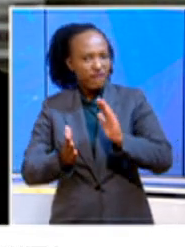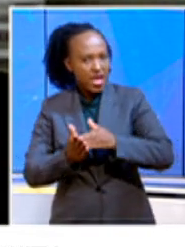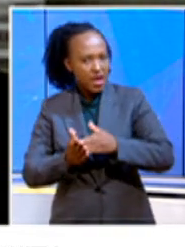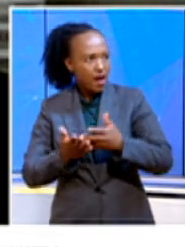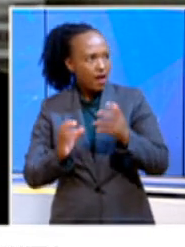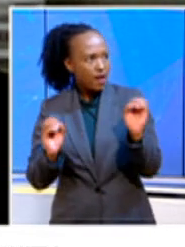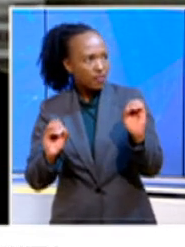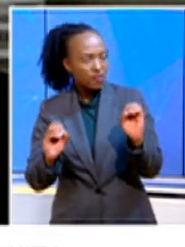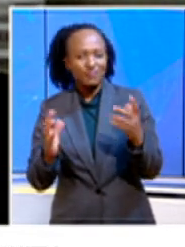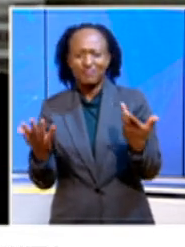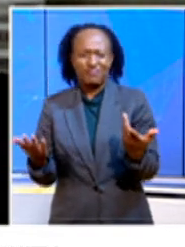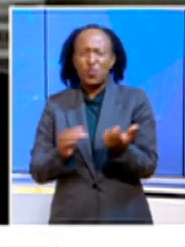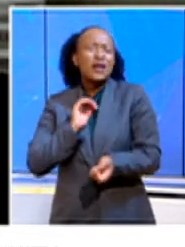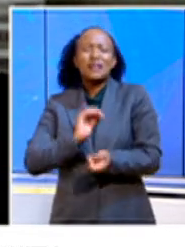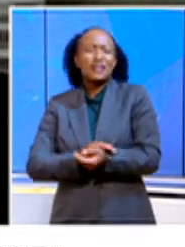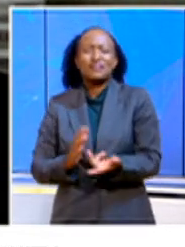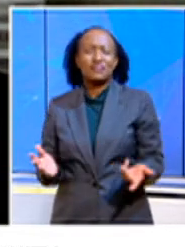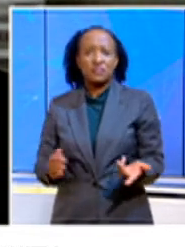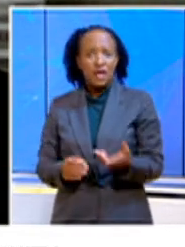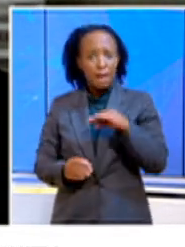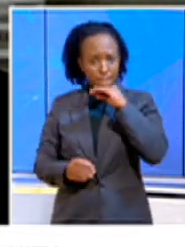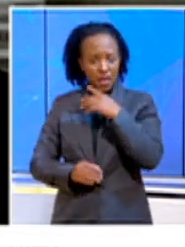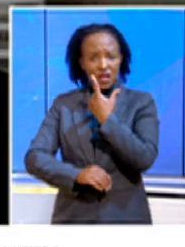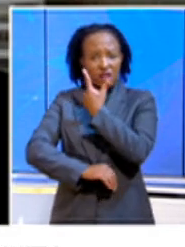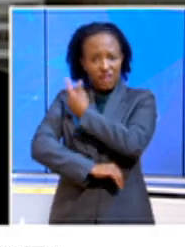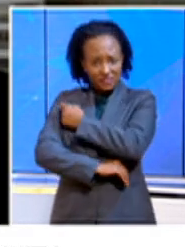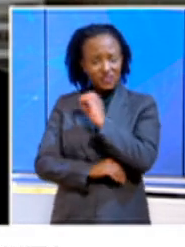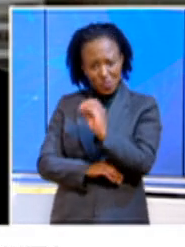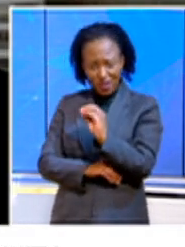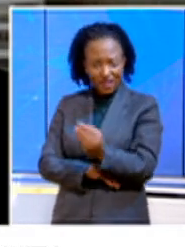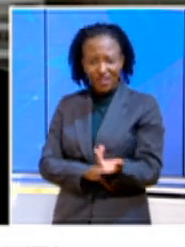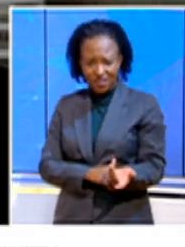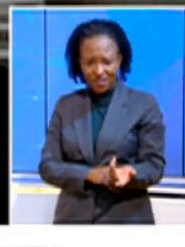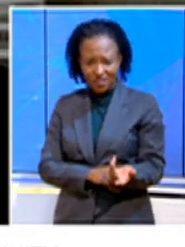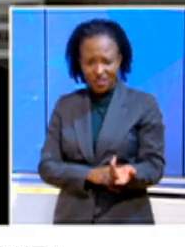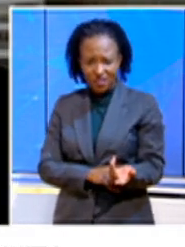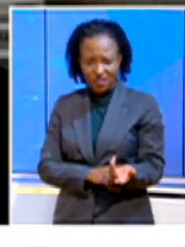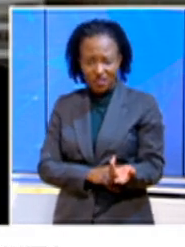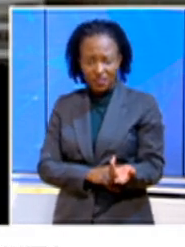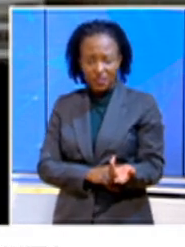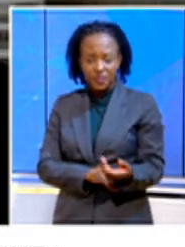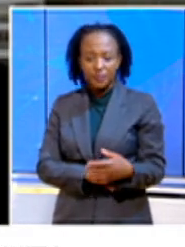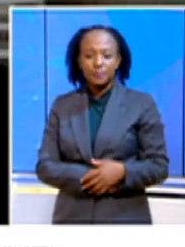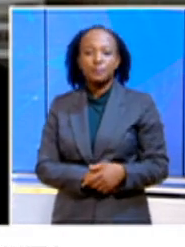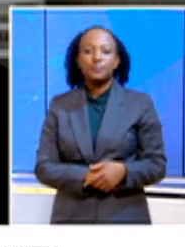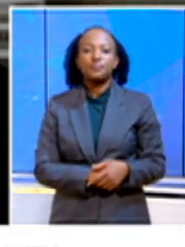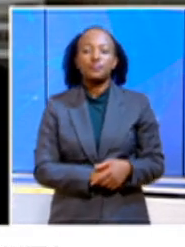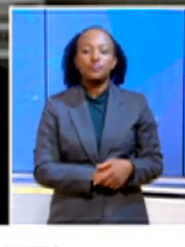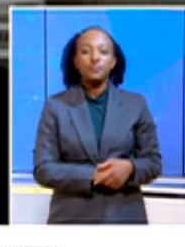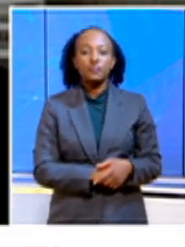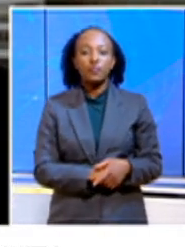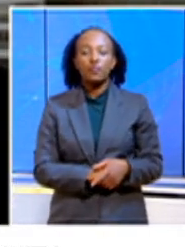what's gone wrong with this? Do we even have a vaccine rollout? Maybe I should start there. Well, this current